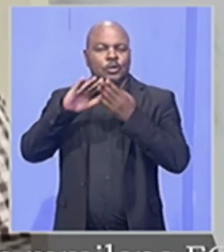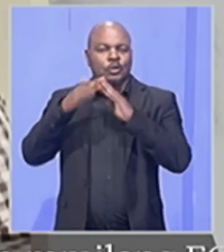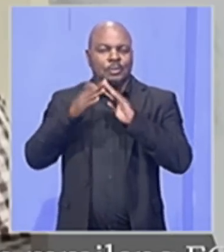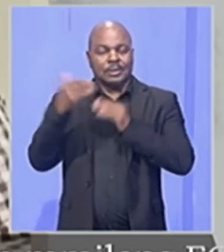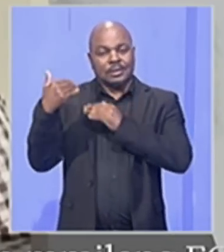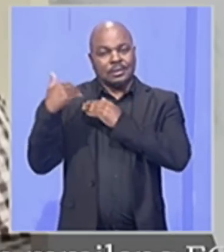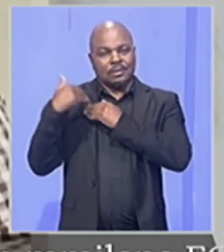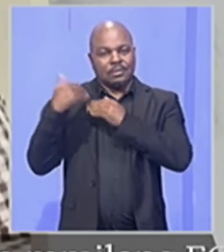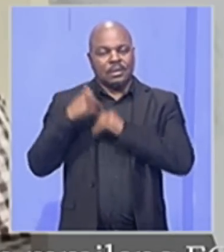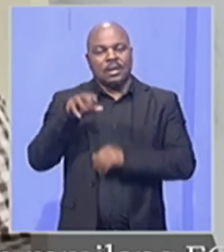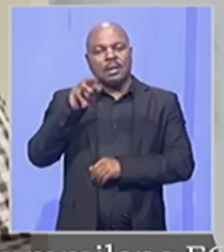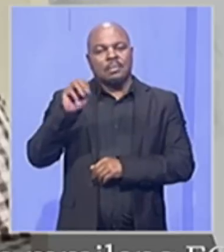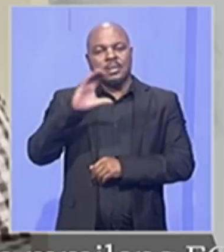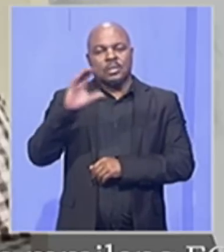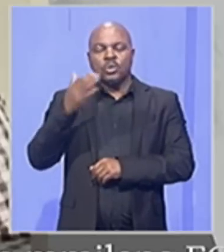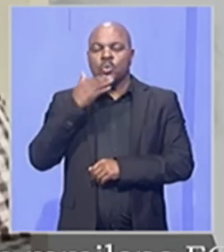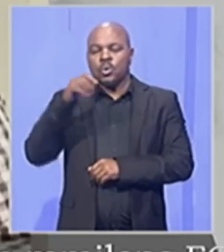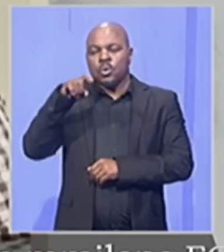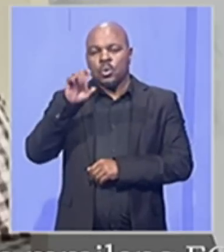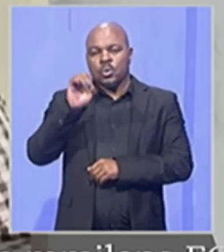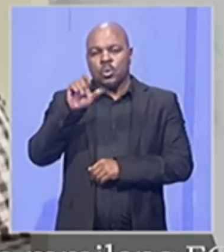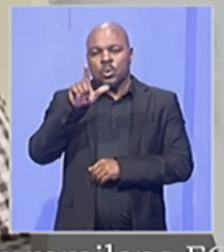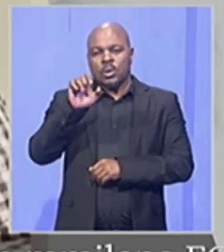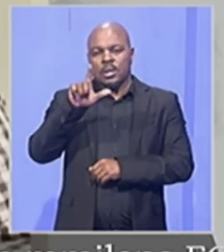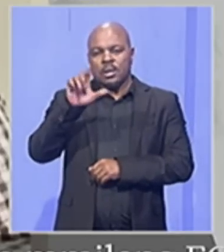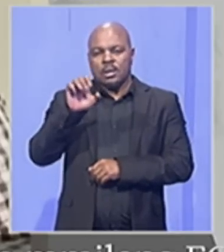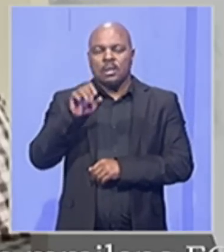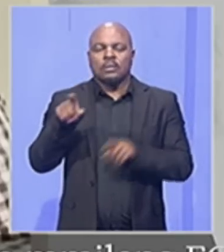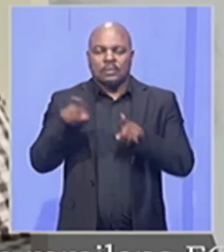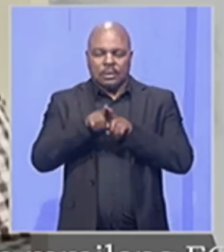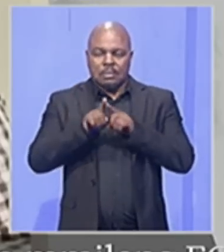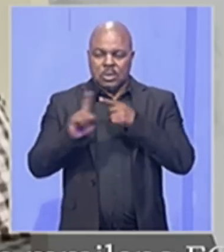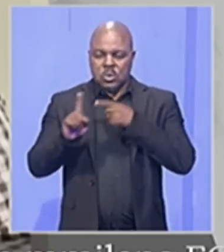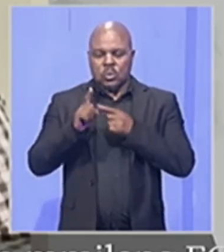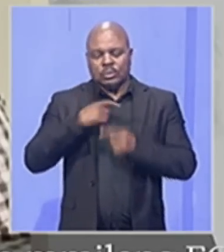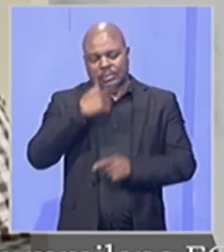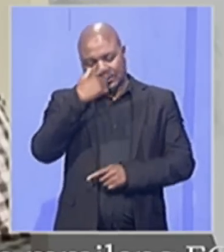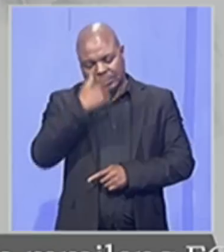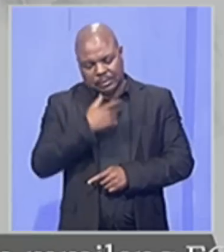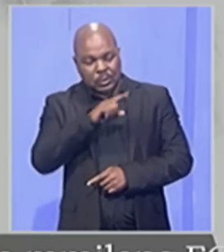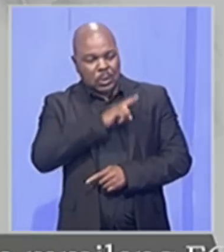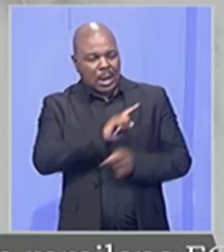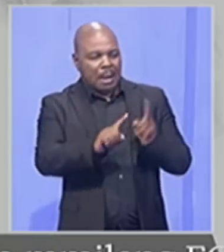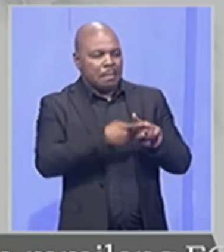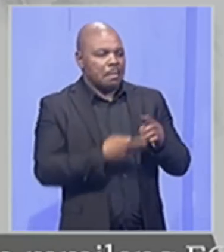MEC Xolile Nqatha expressed his deep sadness regarding the accident.